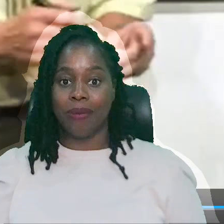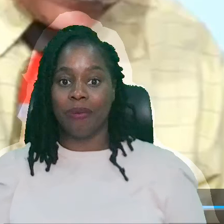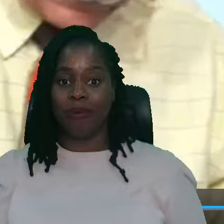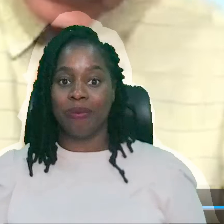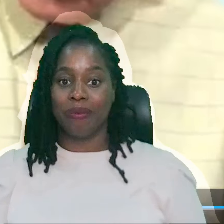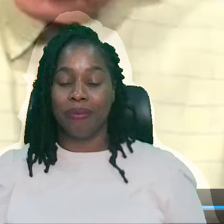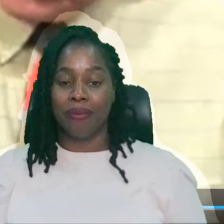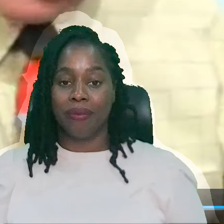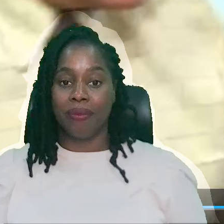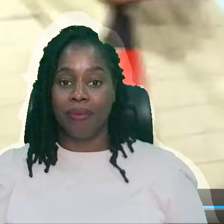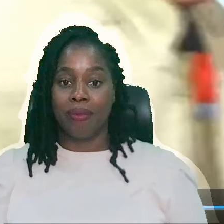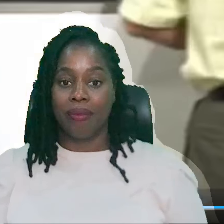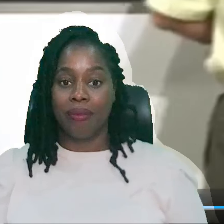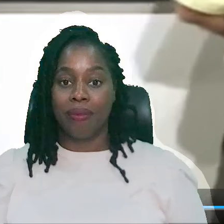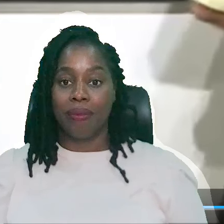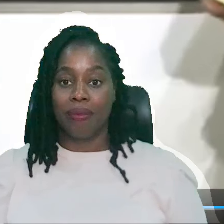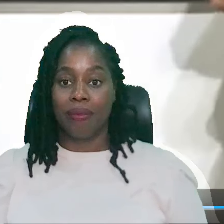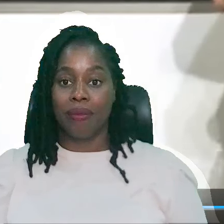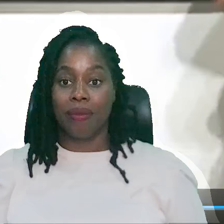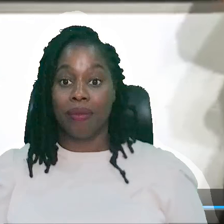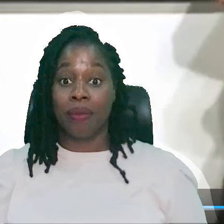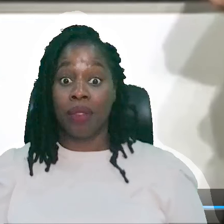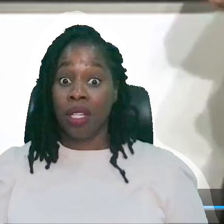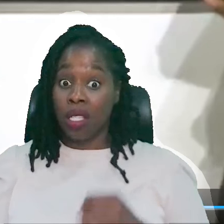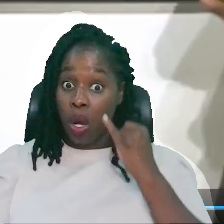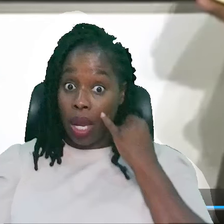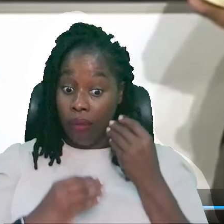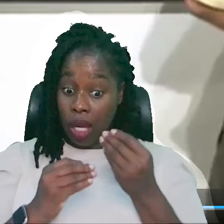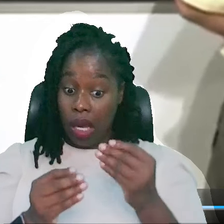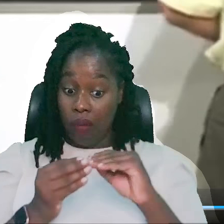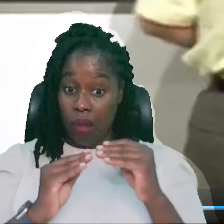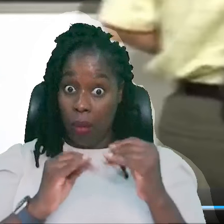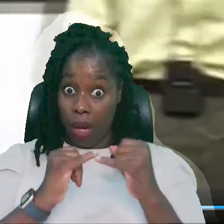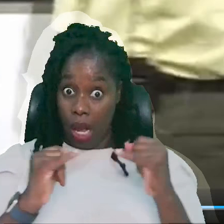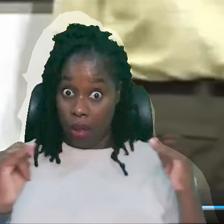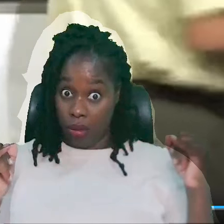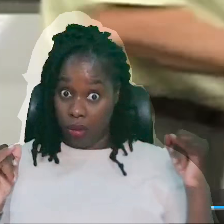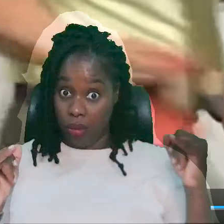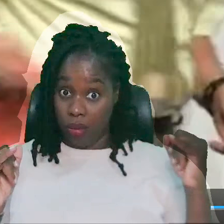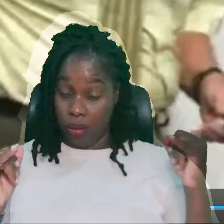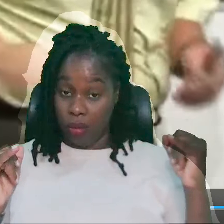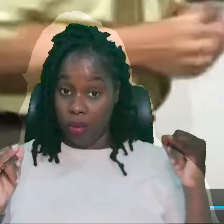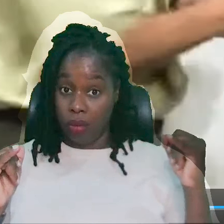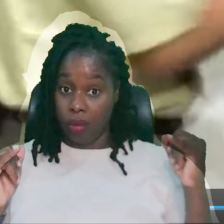Okay? So, if you're given a number line